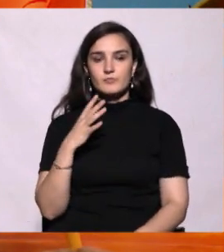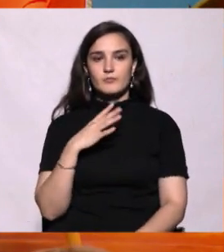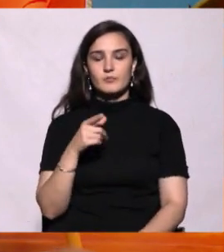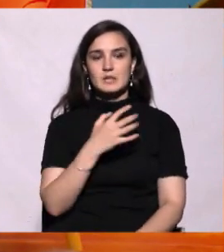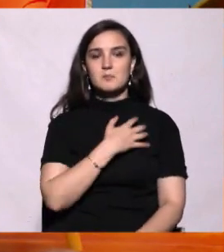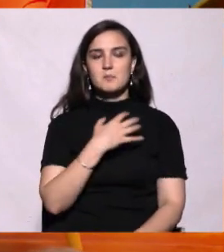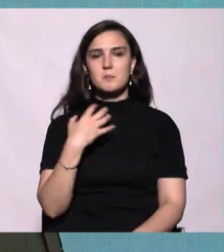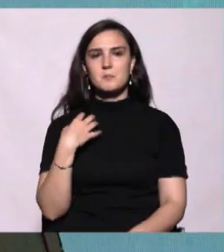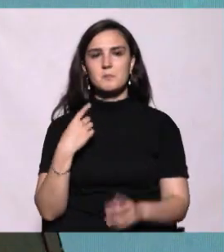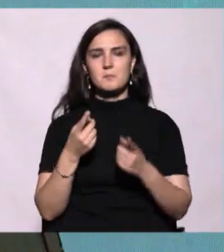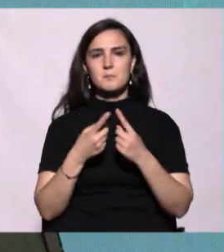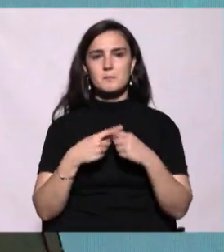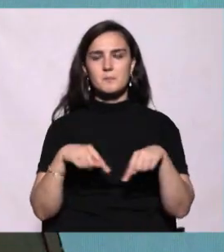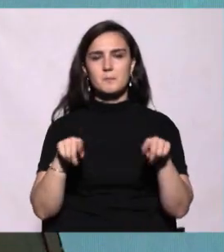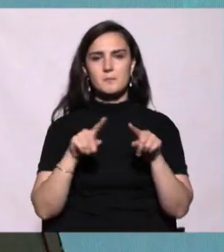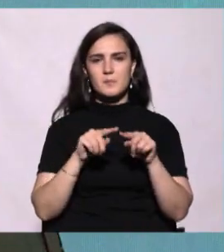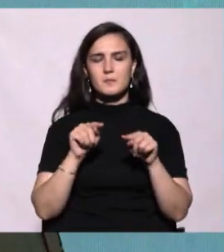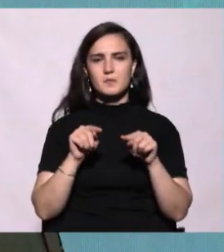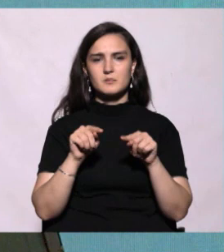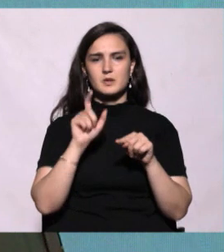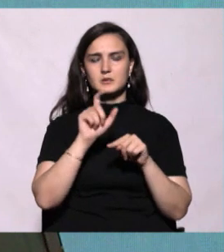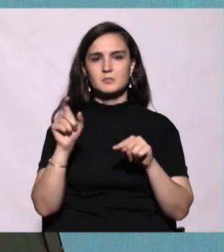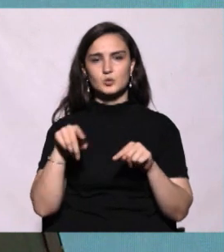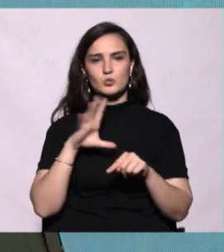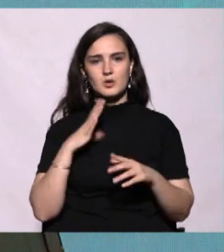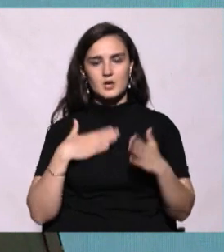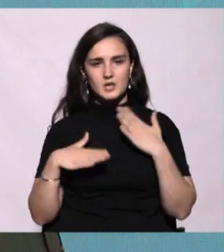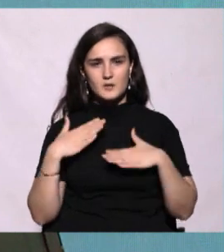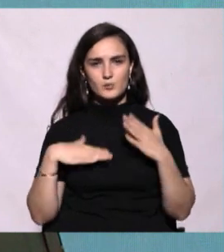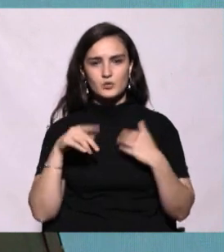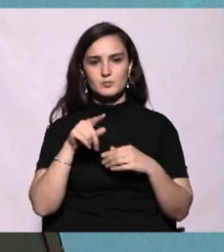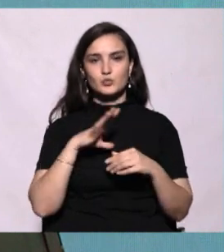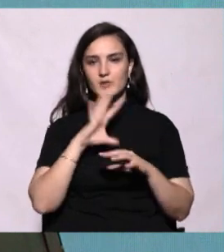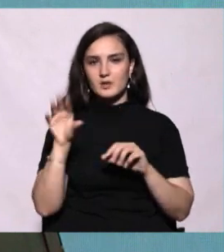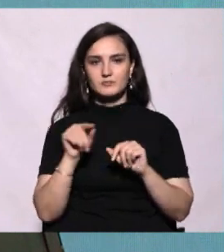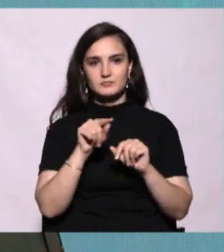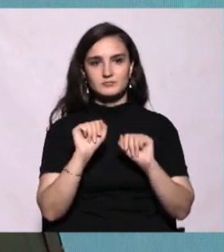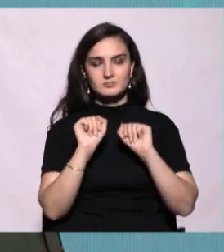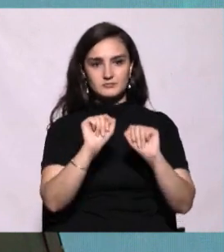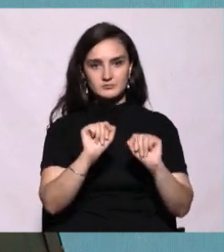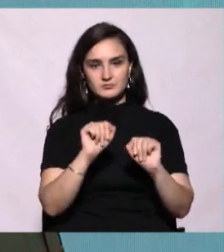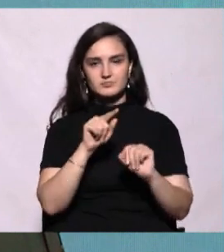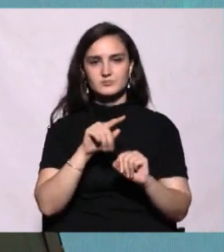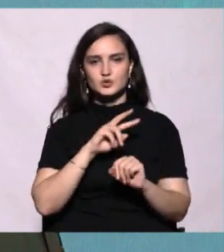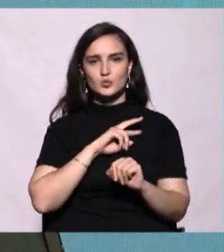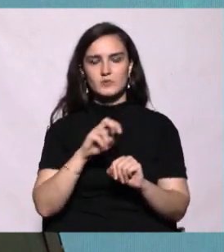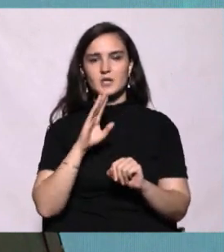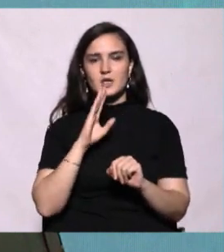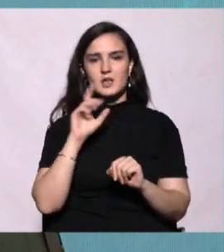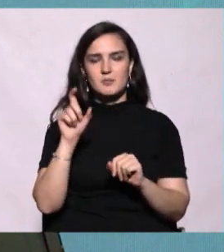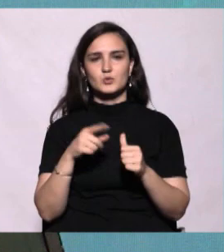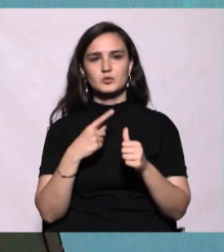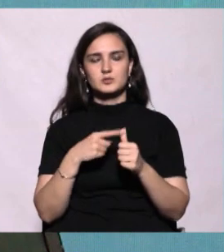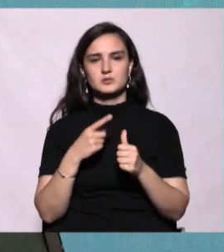prospers under his chivalry and benevolence. The people are happy under his protection. He falls in love and marries a woman